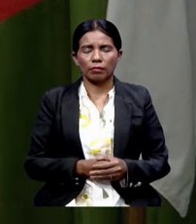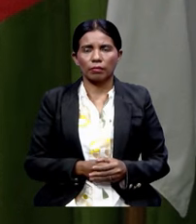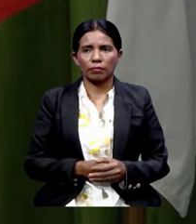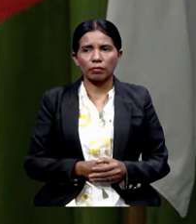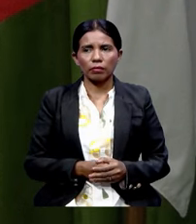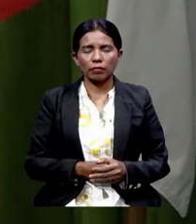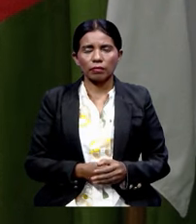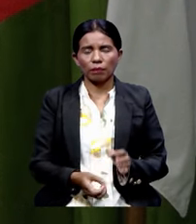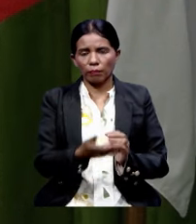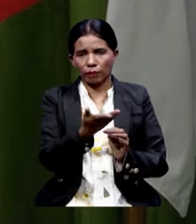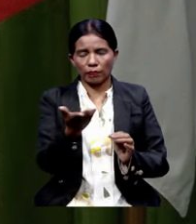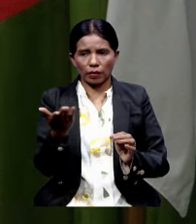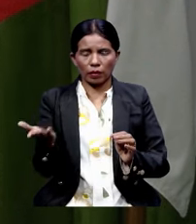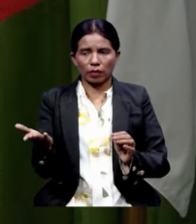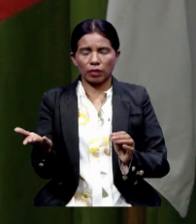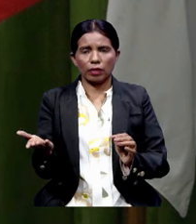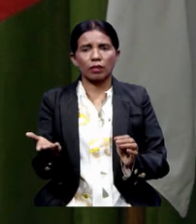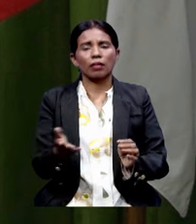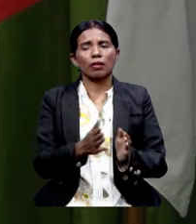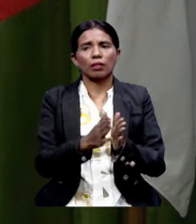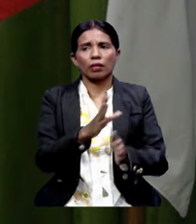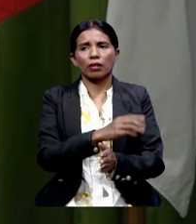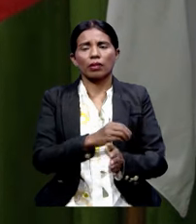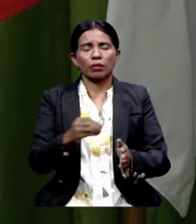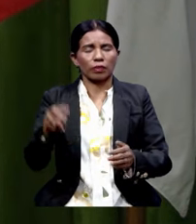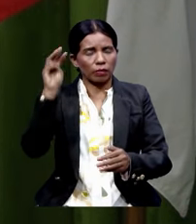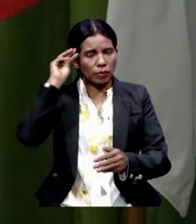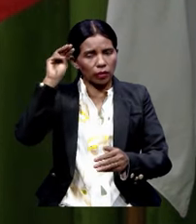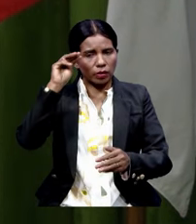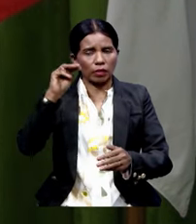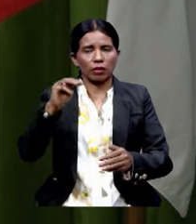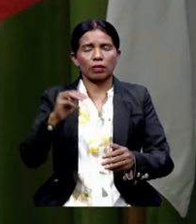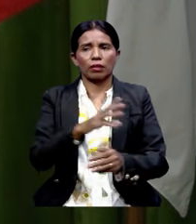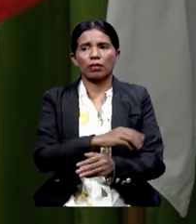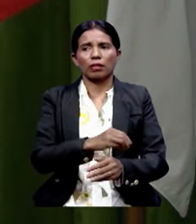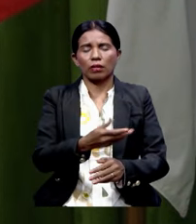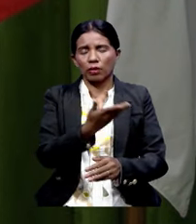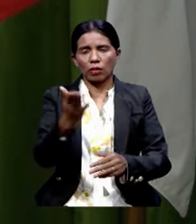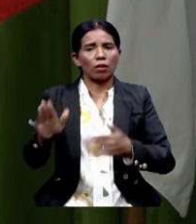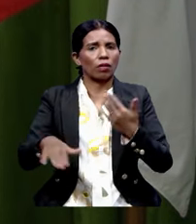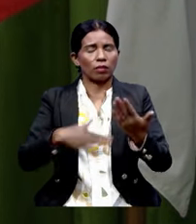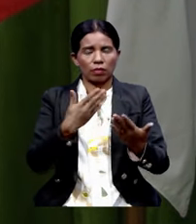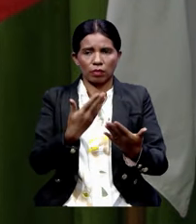to you both, to the ministers, to you all,